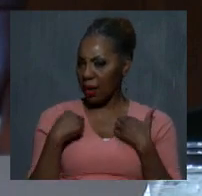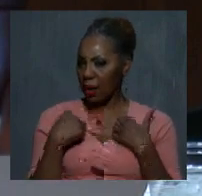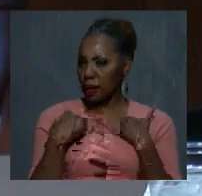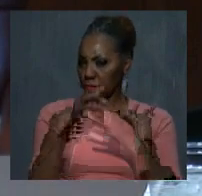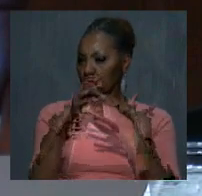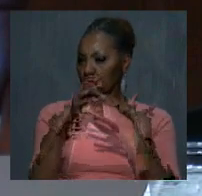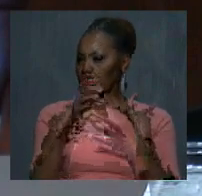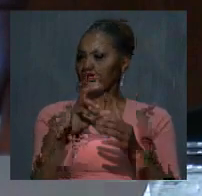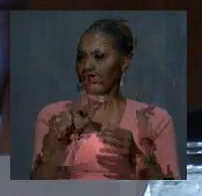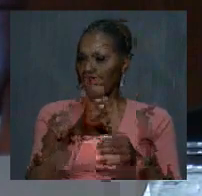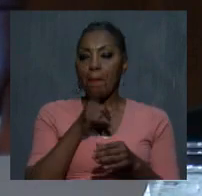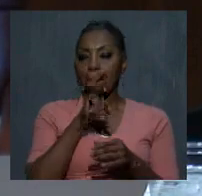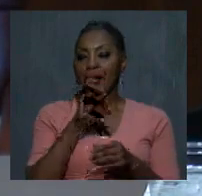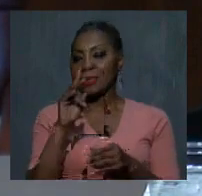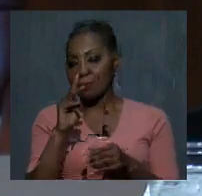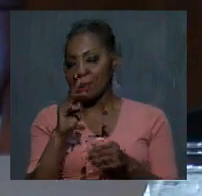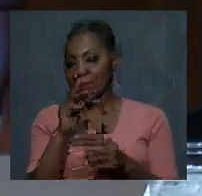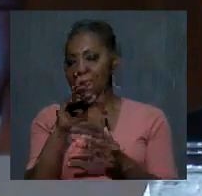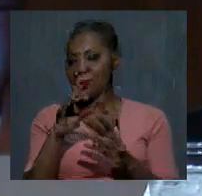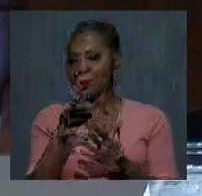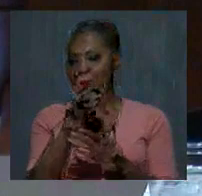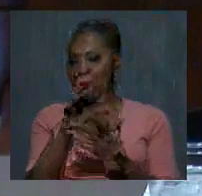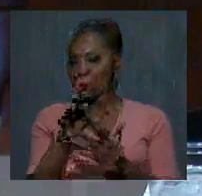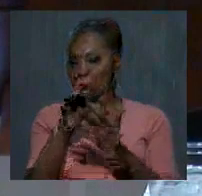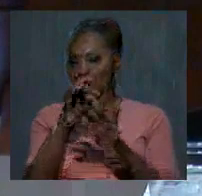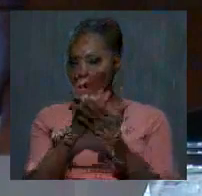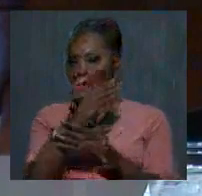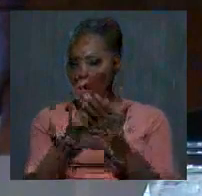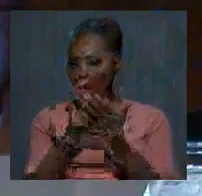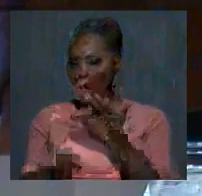that there are certain parts of this they're dealing